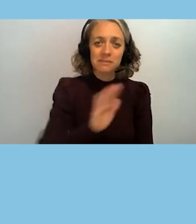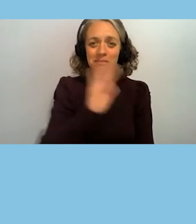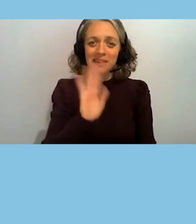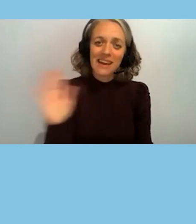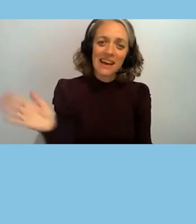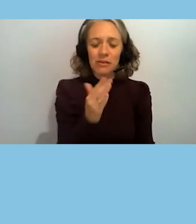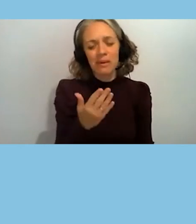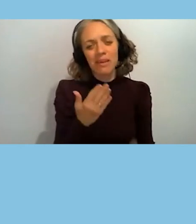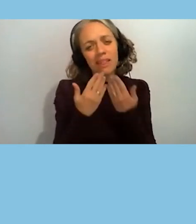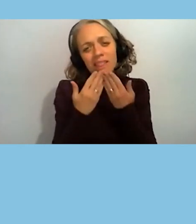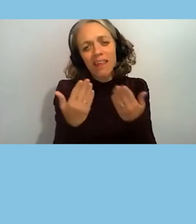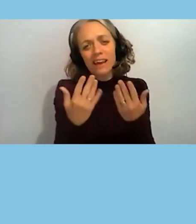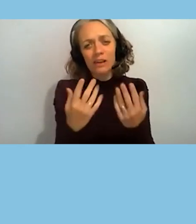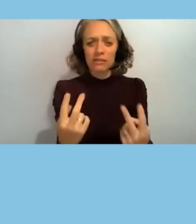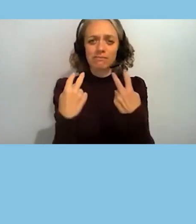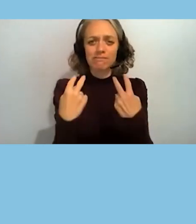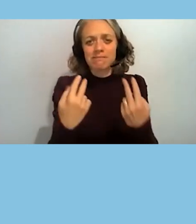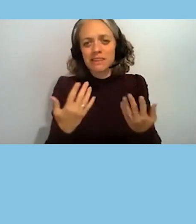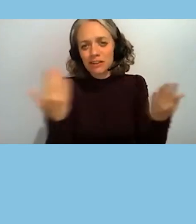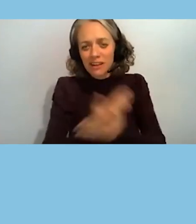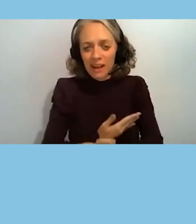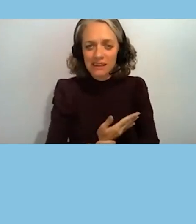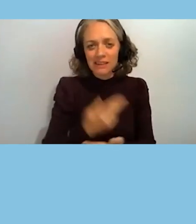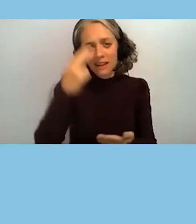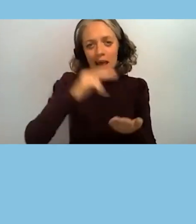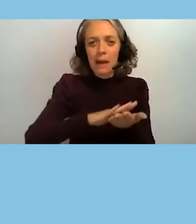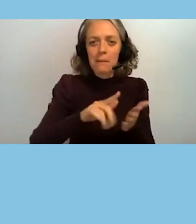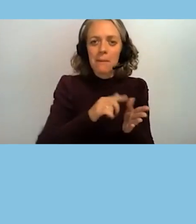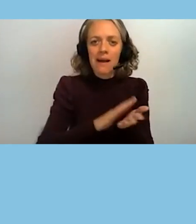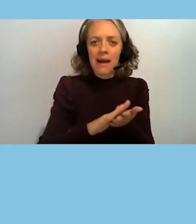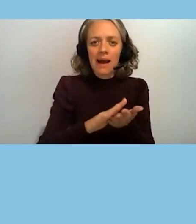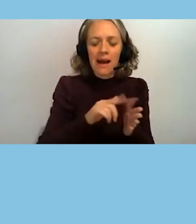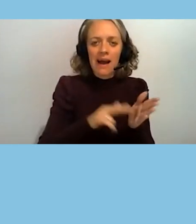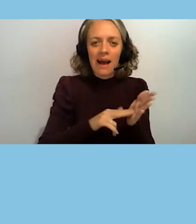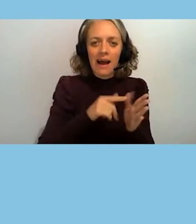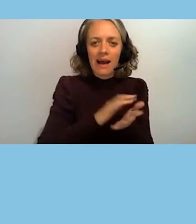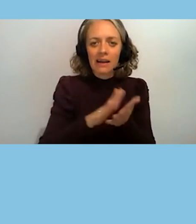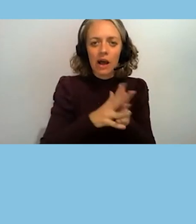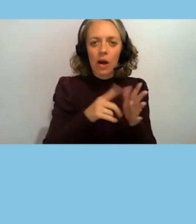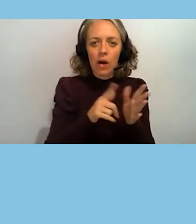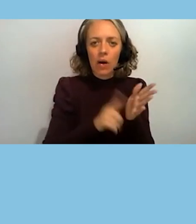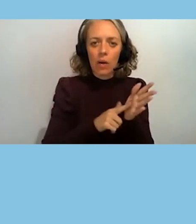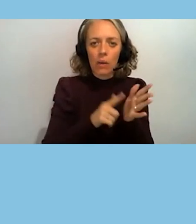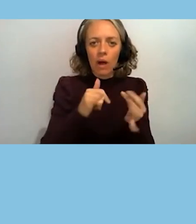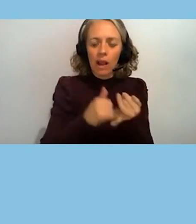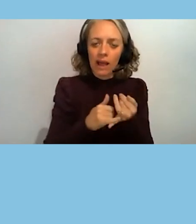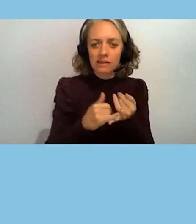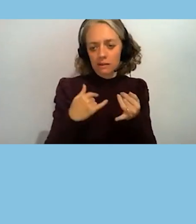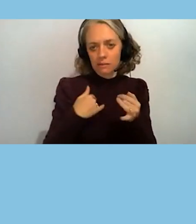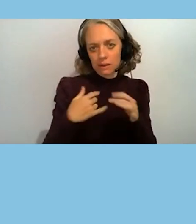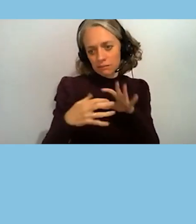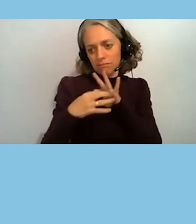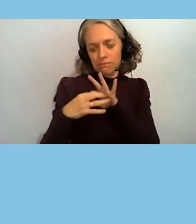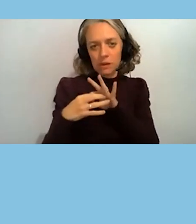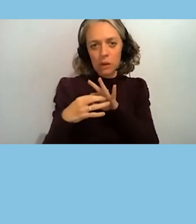everyone. Many thanks for joining us tonight. My name is Hannah Wallace, and I am currently working in an associate capacity with Nottingham